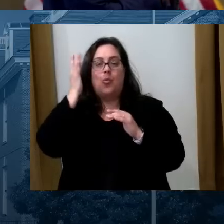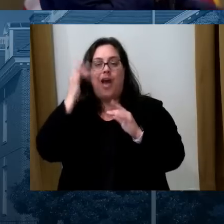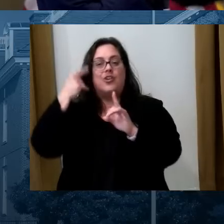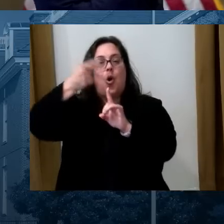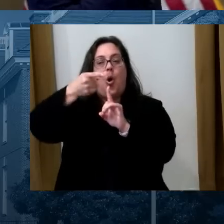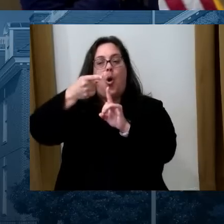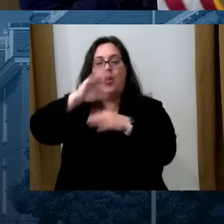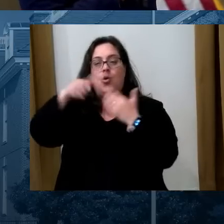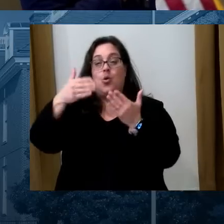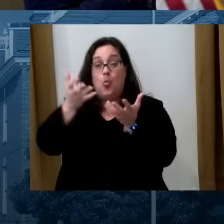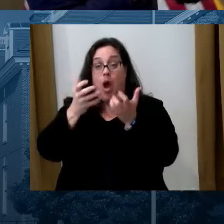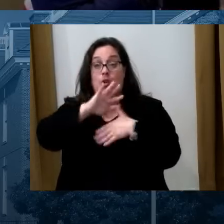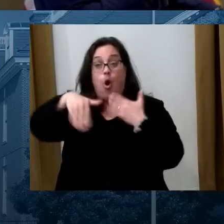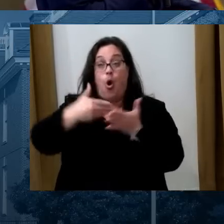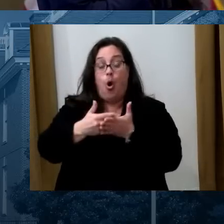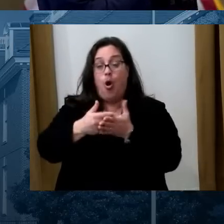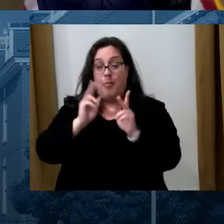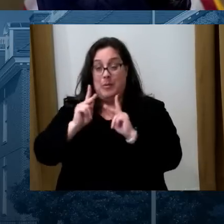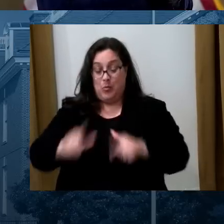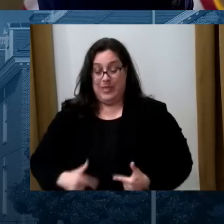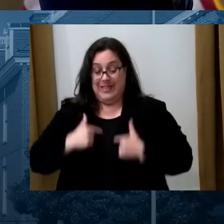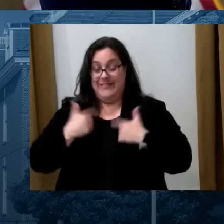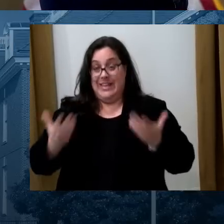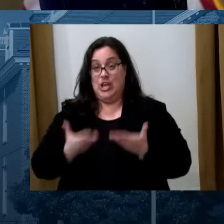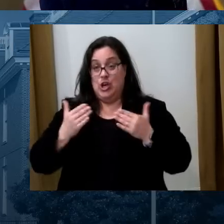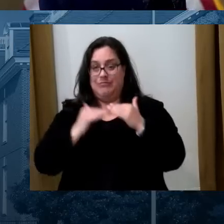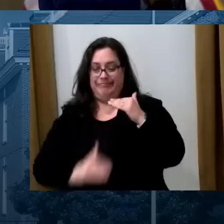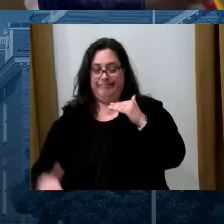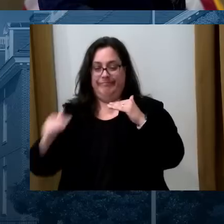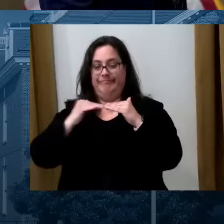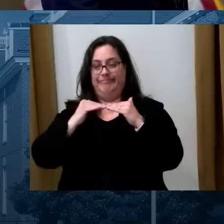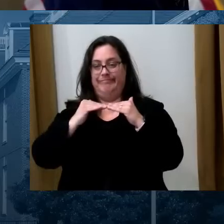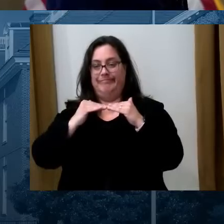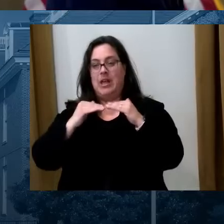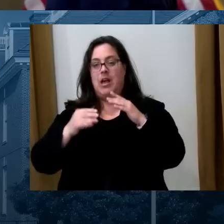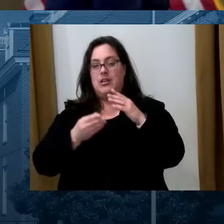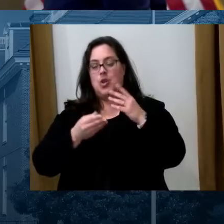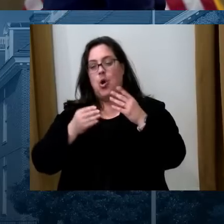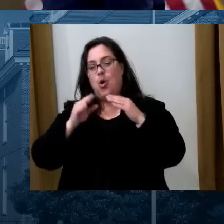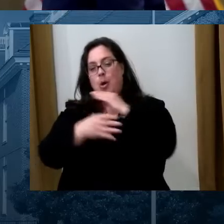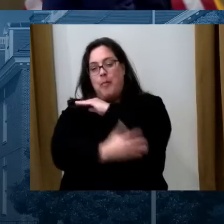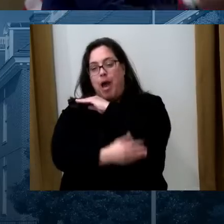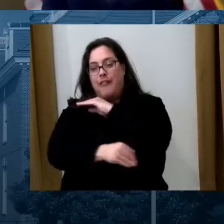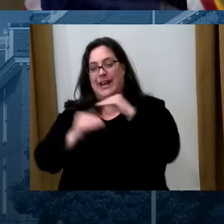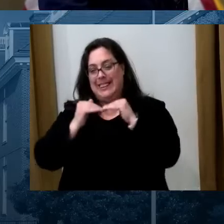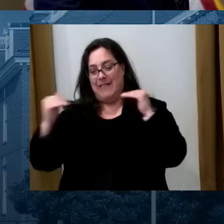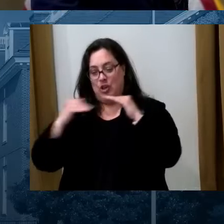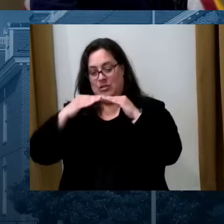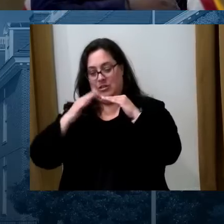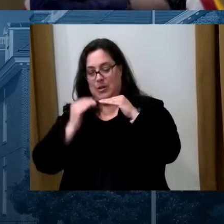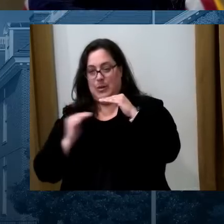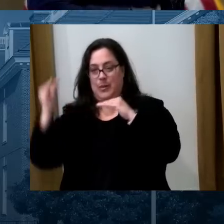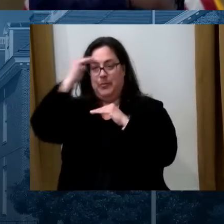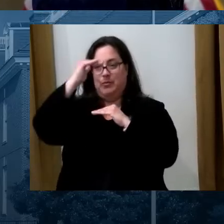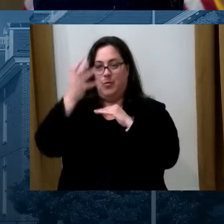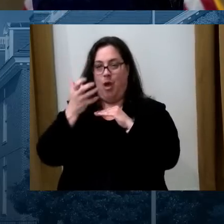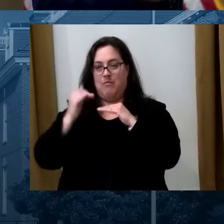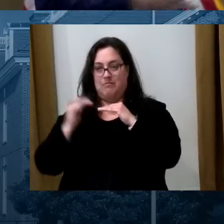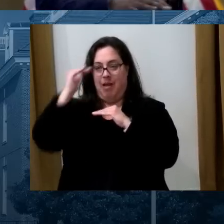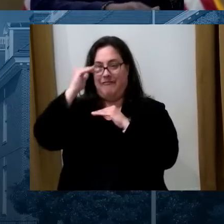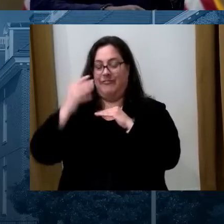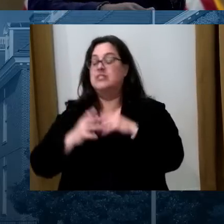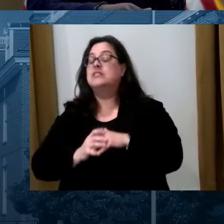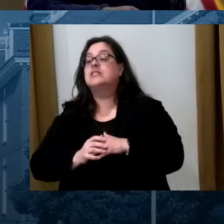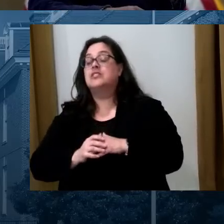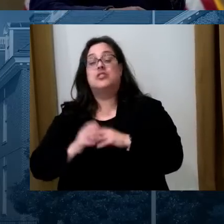We've essentially accomplished that goal, and then the goal moved to $15 an hour. And so with this budget, we would bring